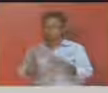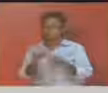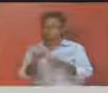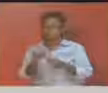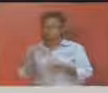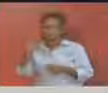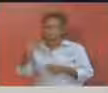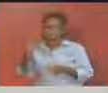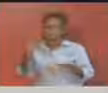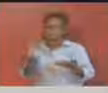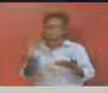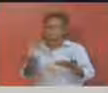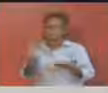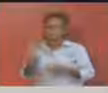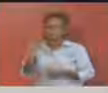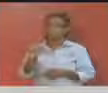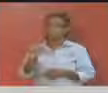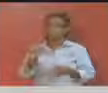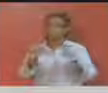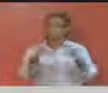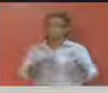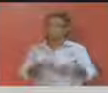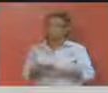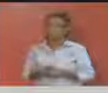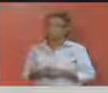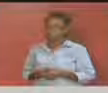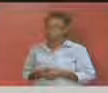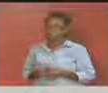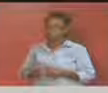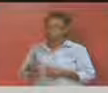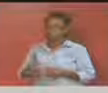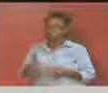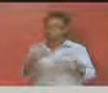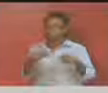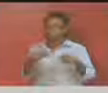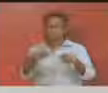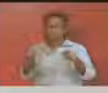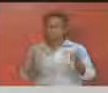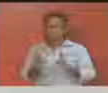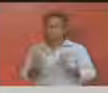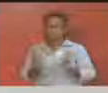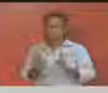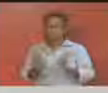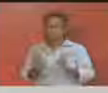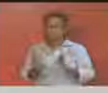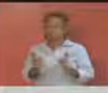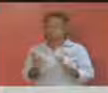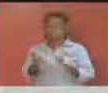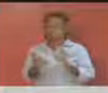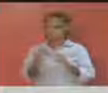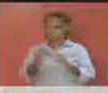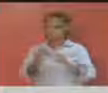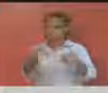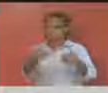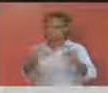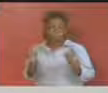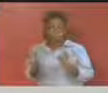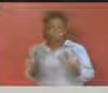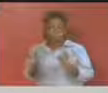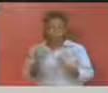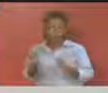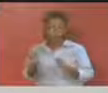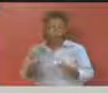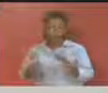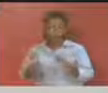don't have storage capacity, you can't vaccinate persons. I would have told the country late last